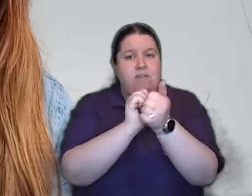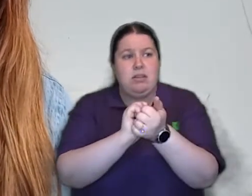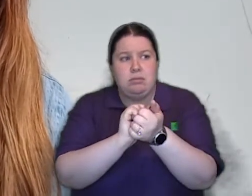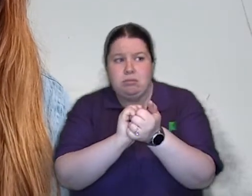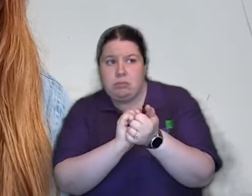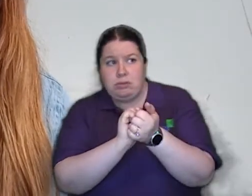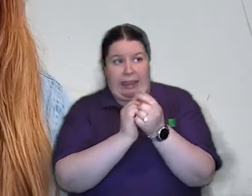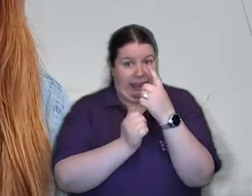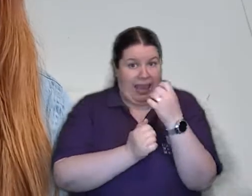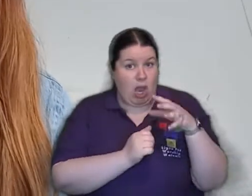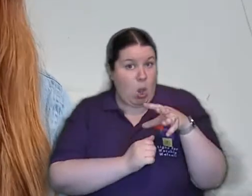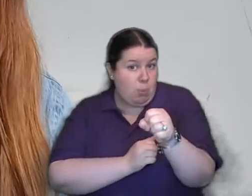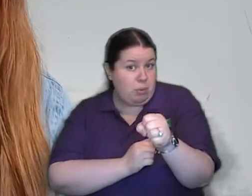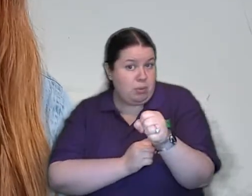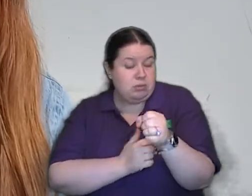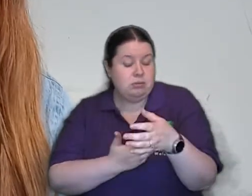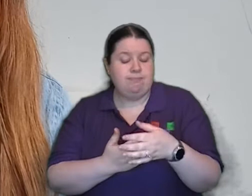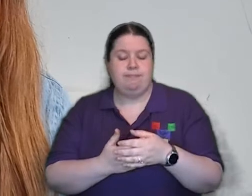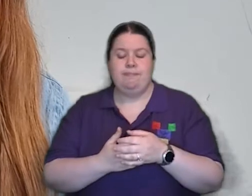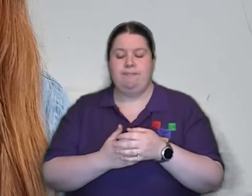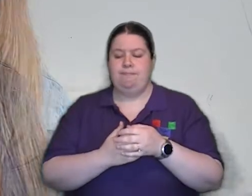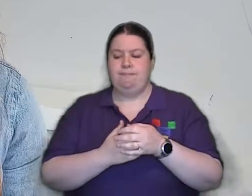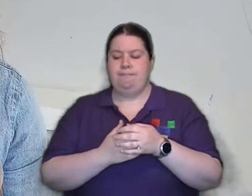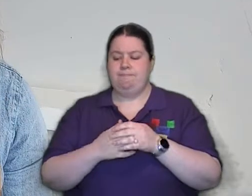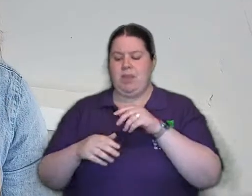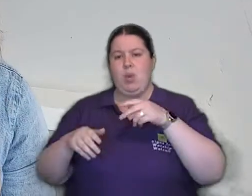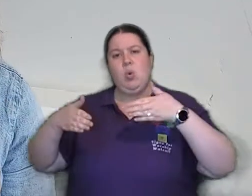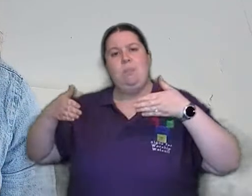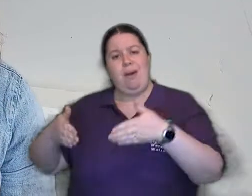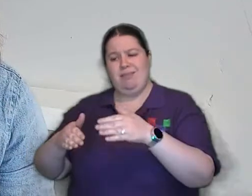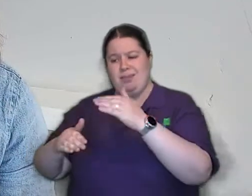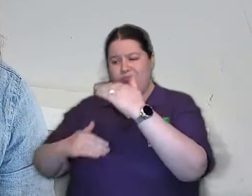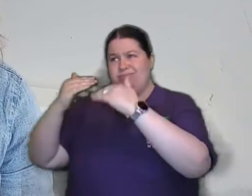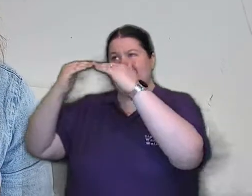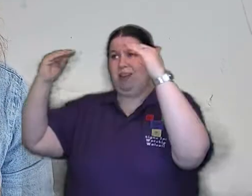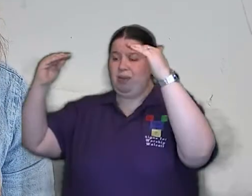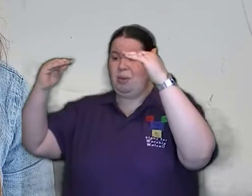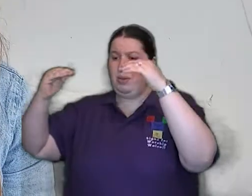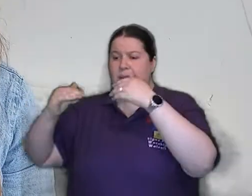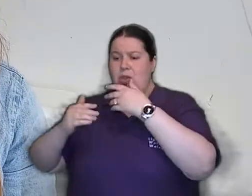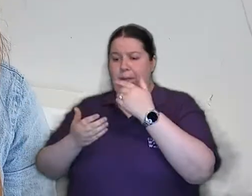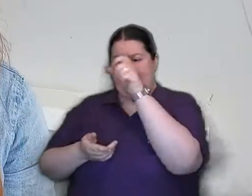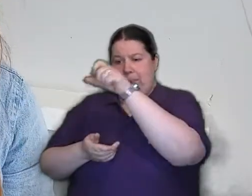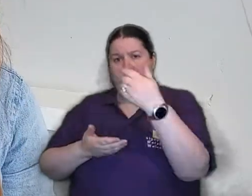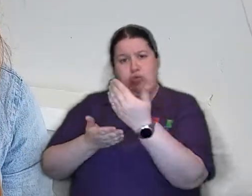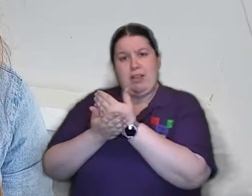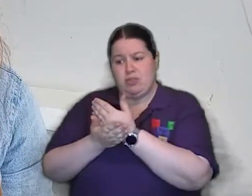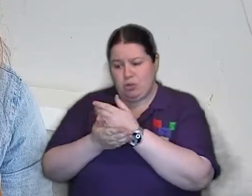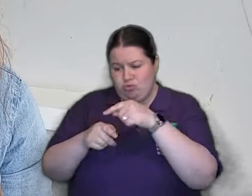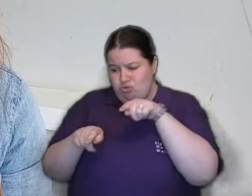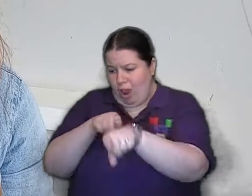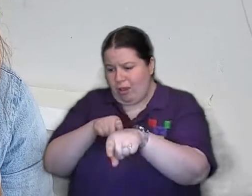again? Should I dare to hope? Above ground, rescuers had begun to drill